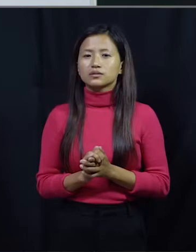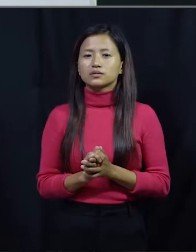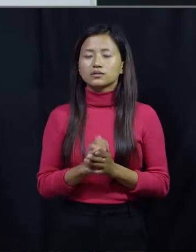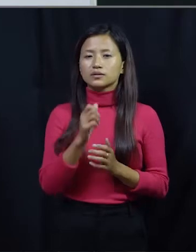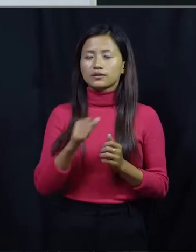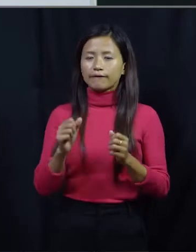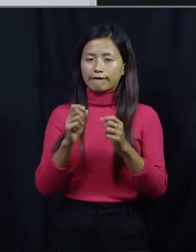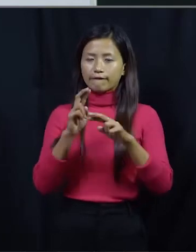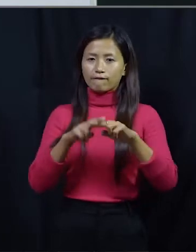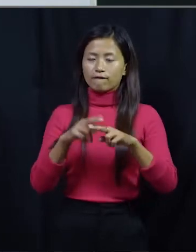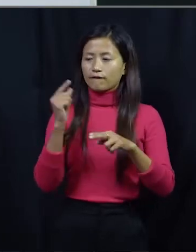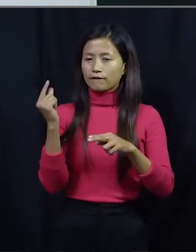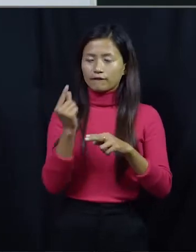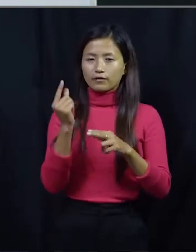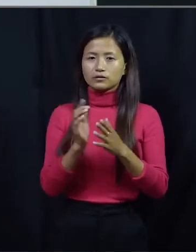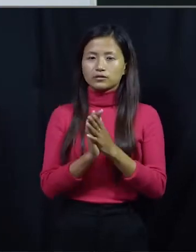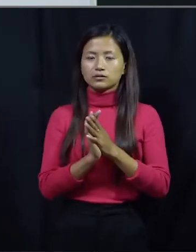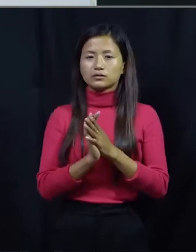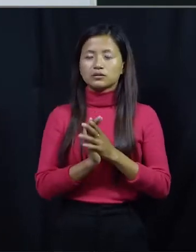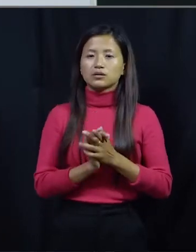a function